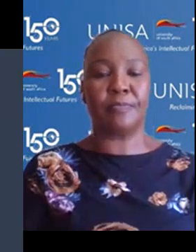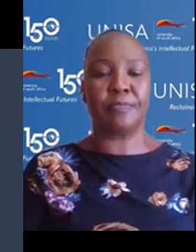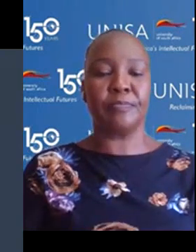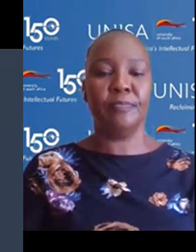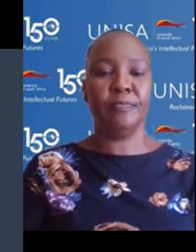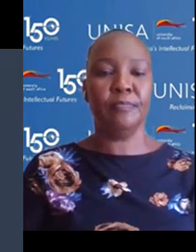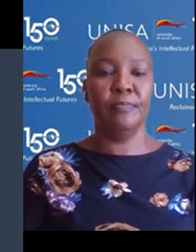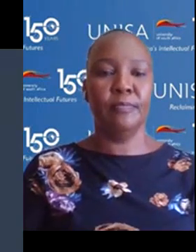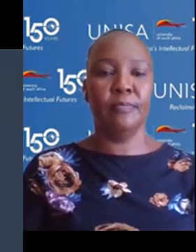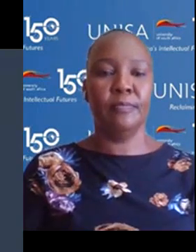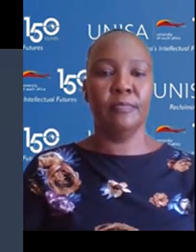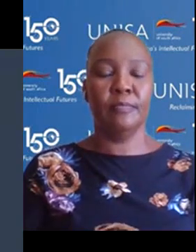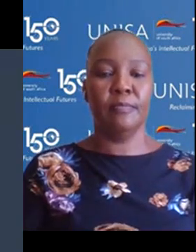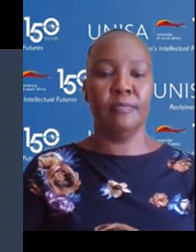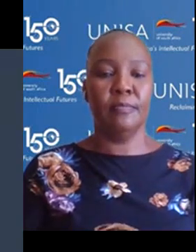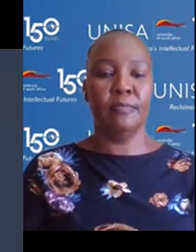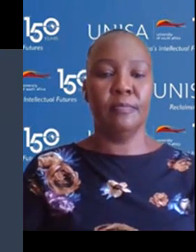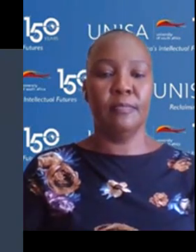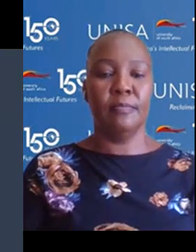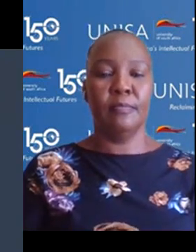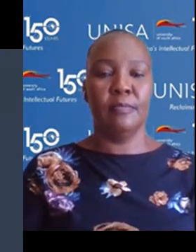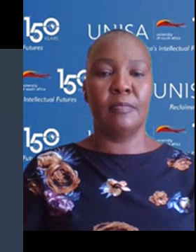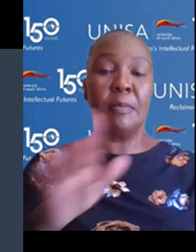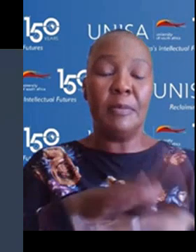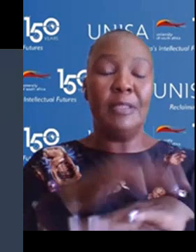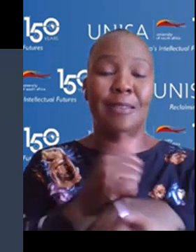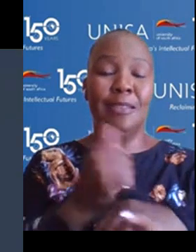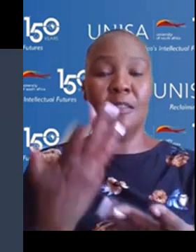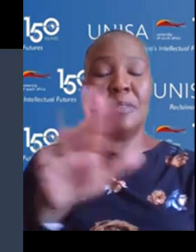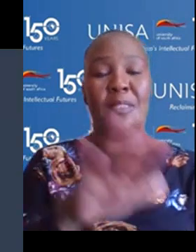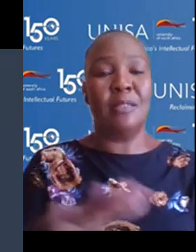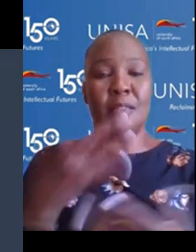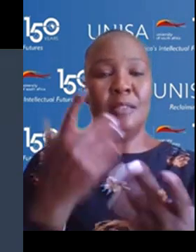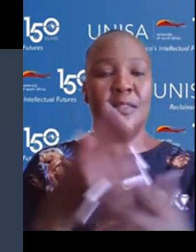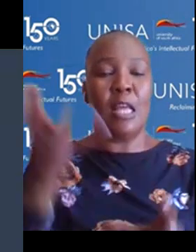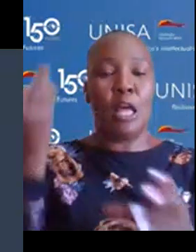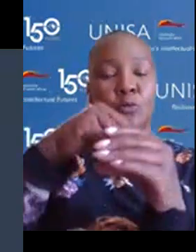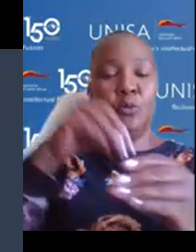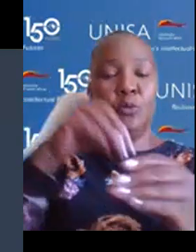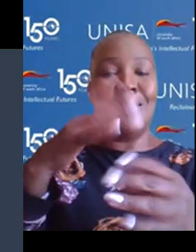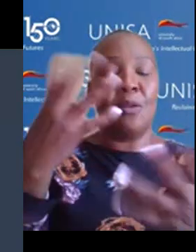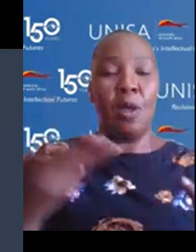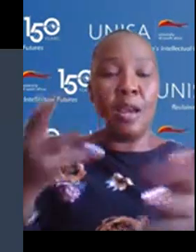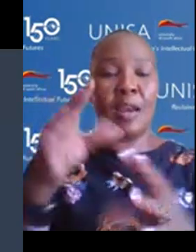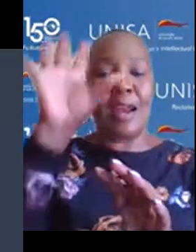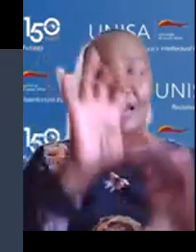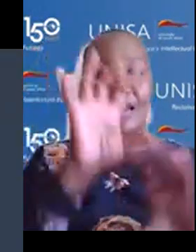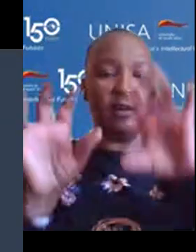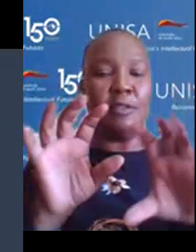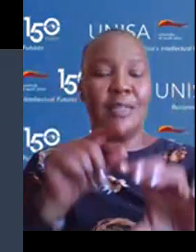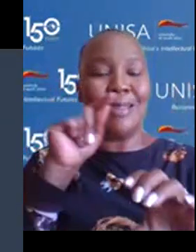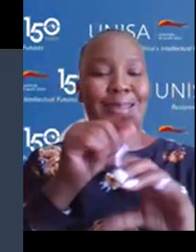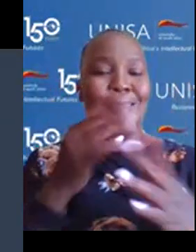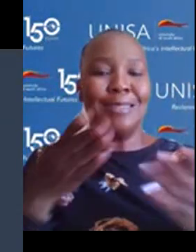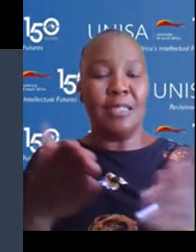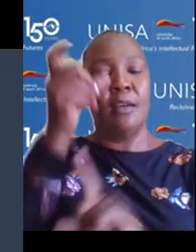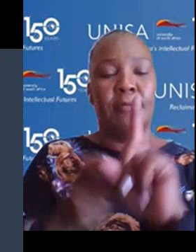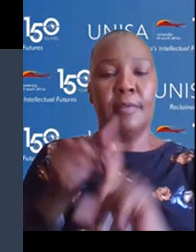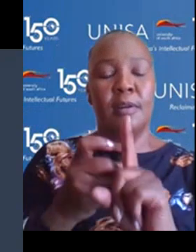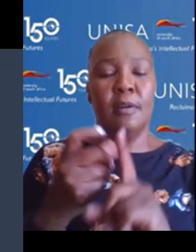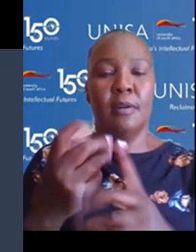Microsoft. So basically, as you can see, everything is stored within the cloud. The cloud is basically a server that's